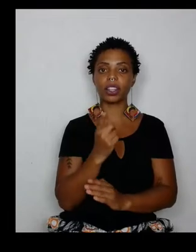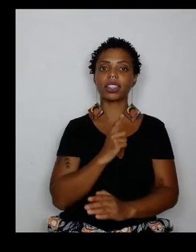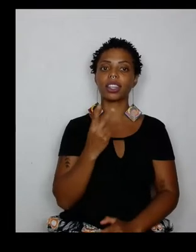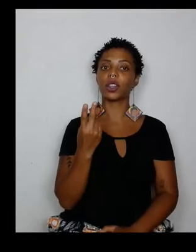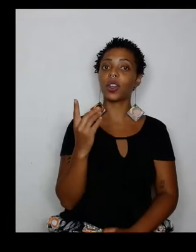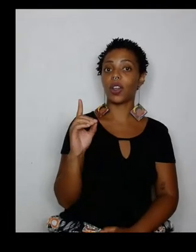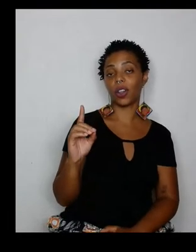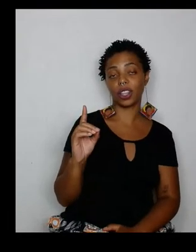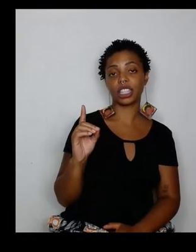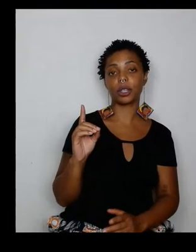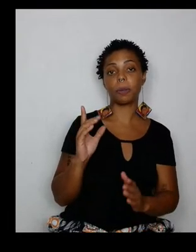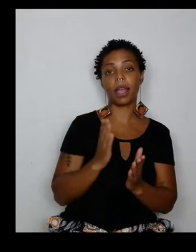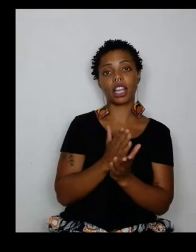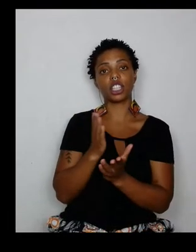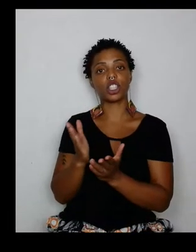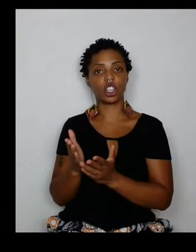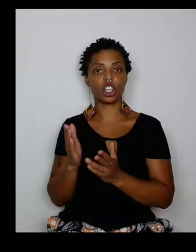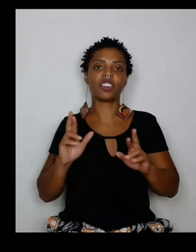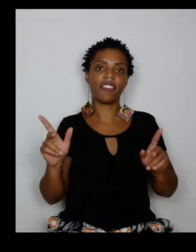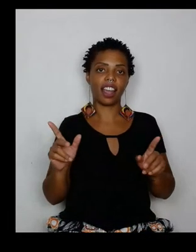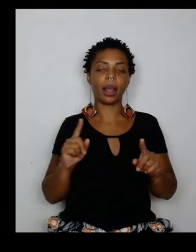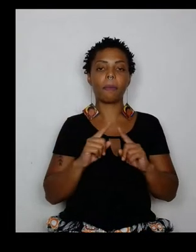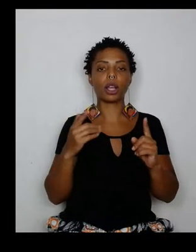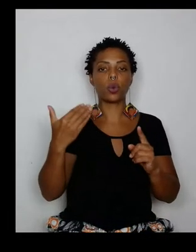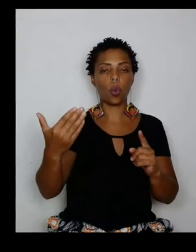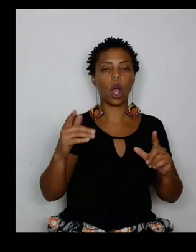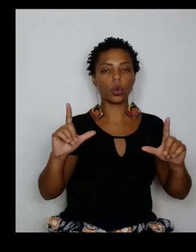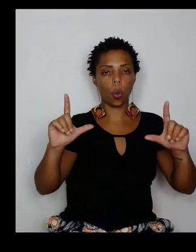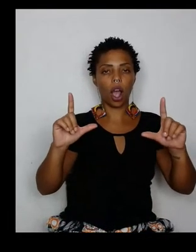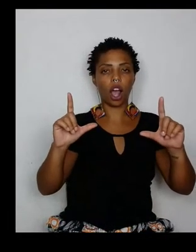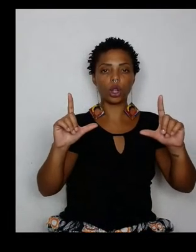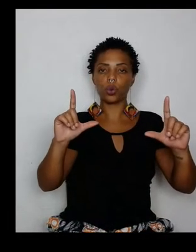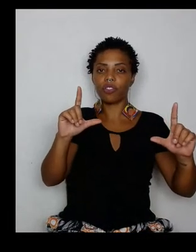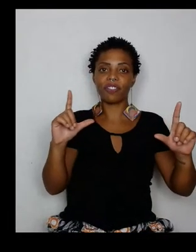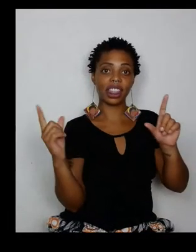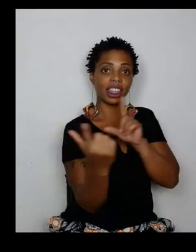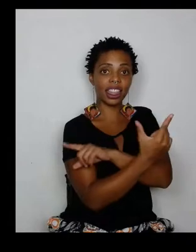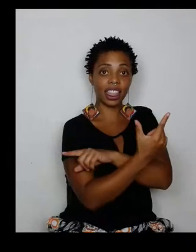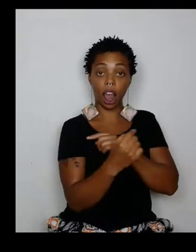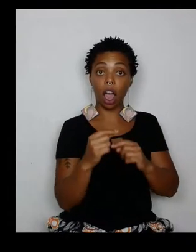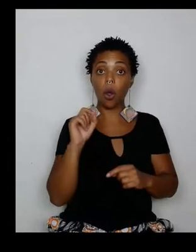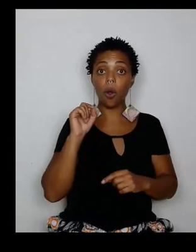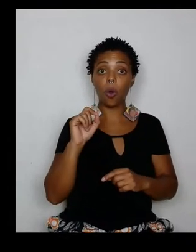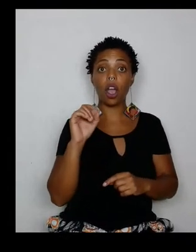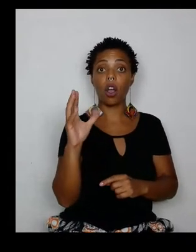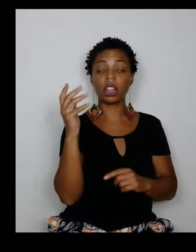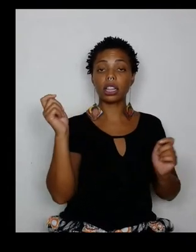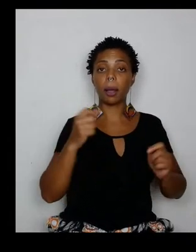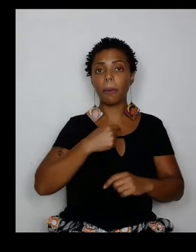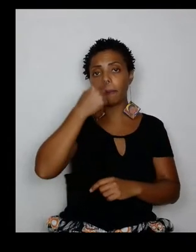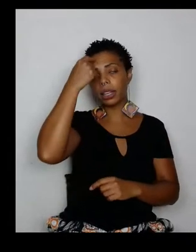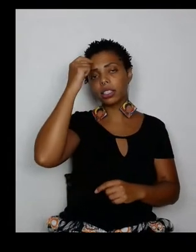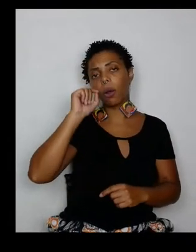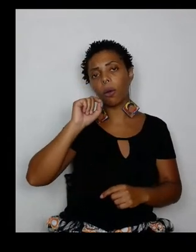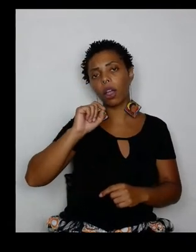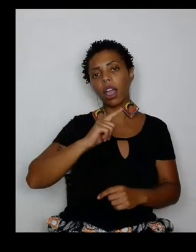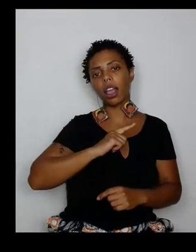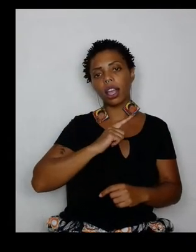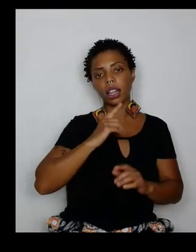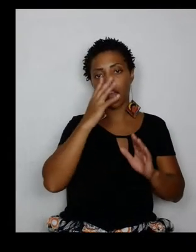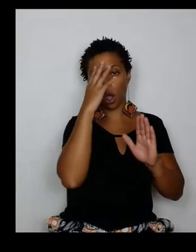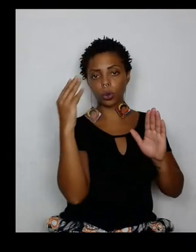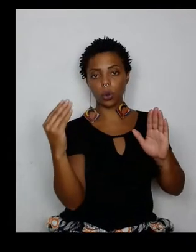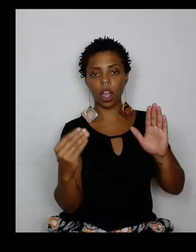think that you have here the staging of conventional late 19th century masculine portraiture you have a man uh